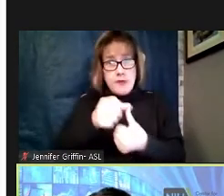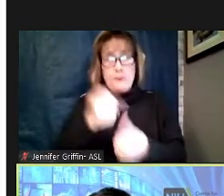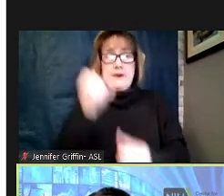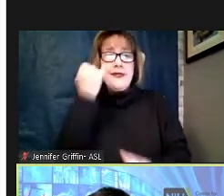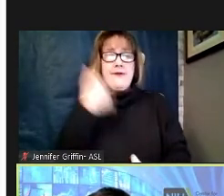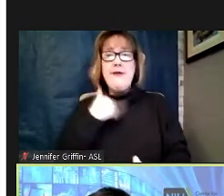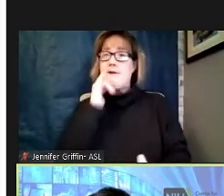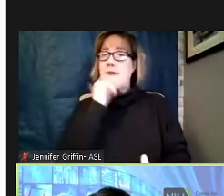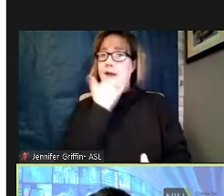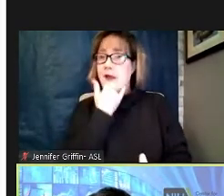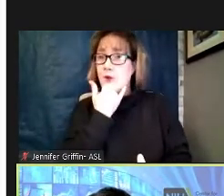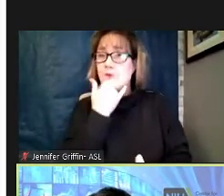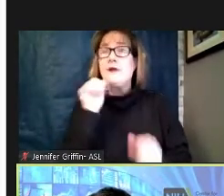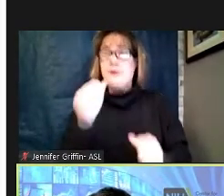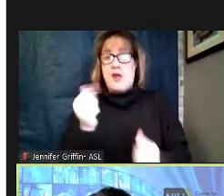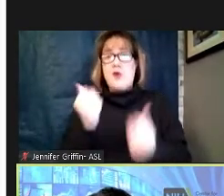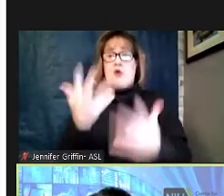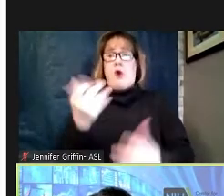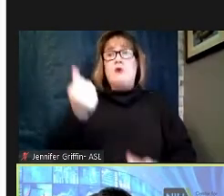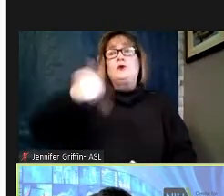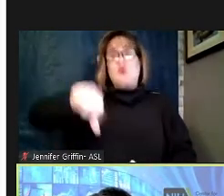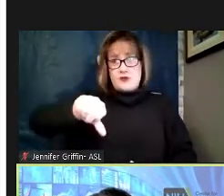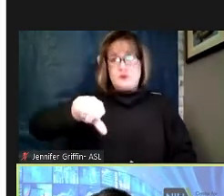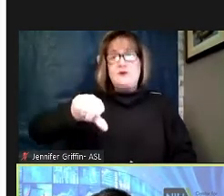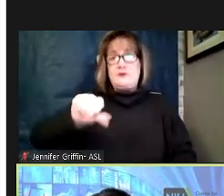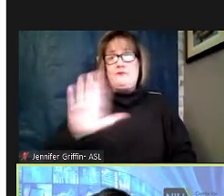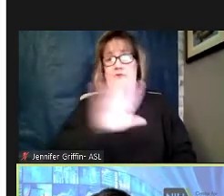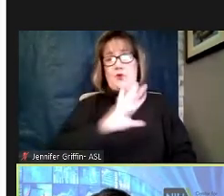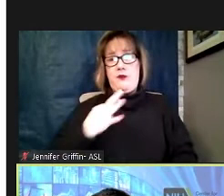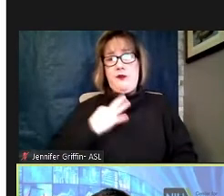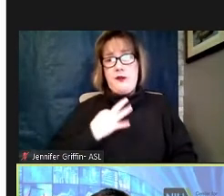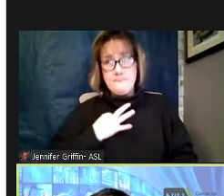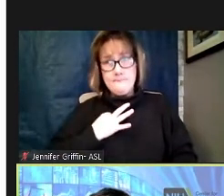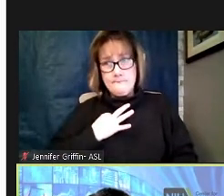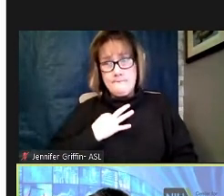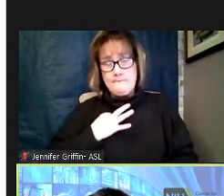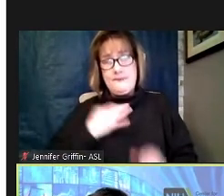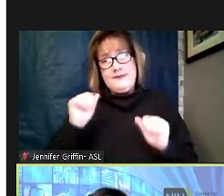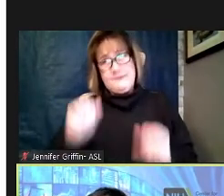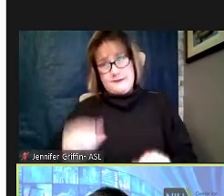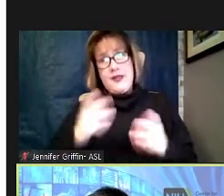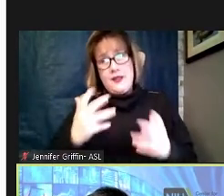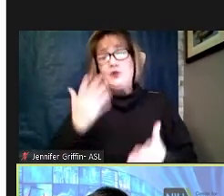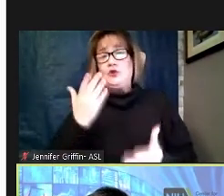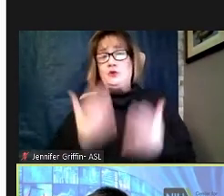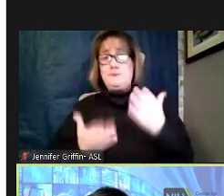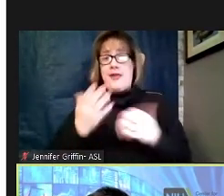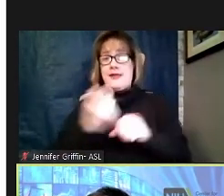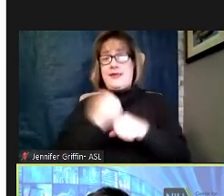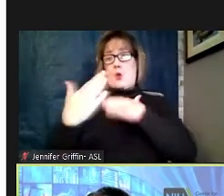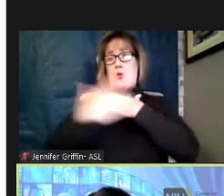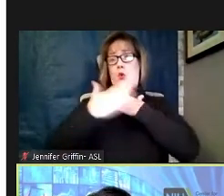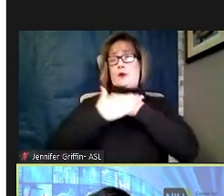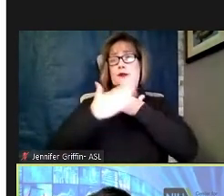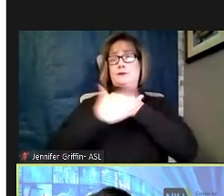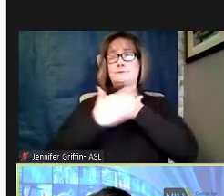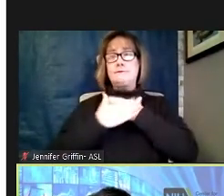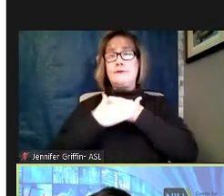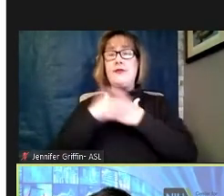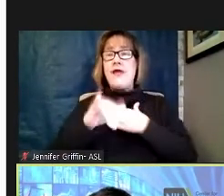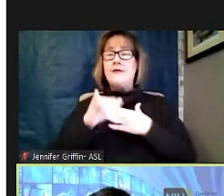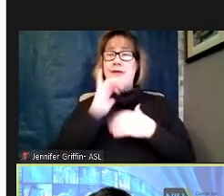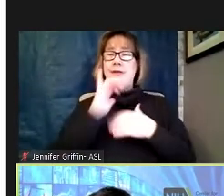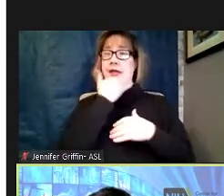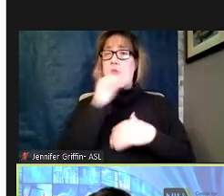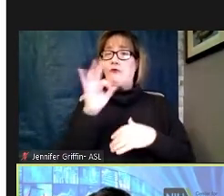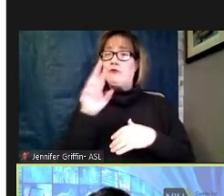errors, that can cause rejection of your application. And you may get warnings that are error-free